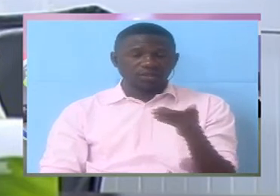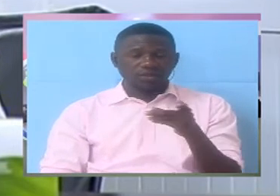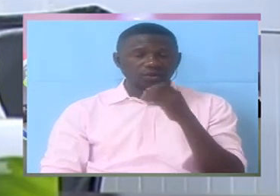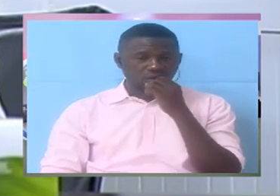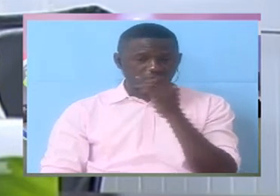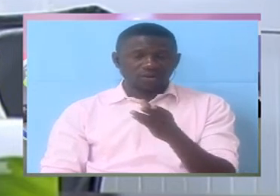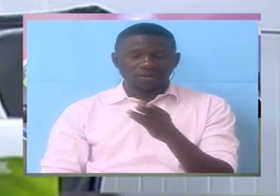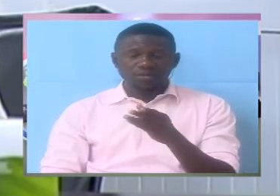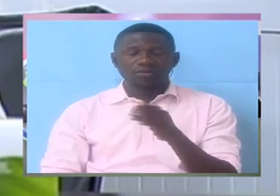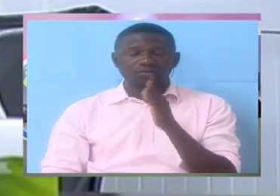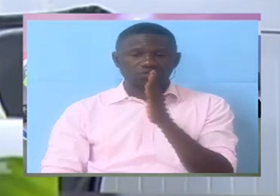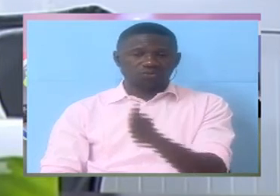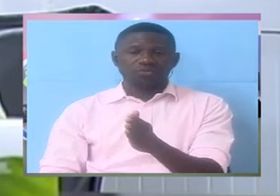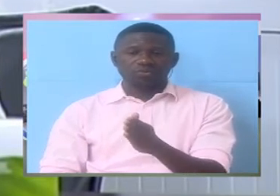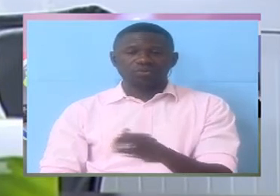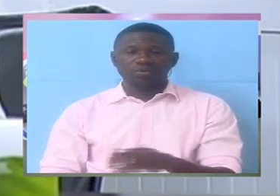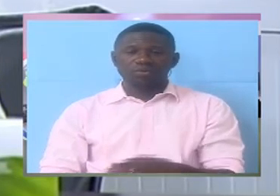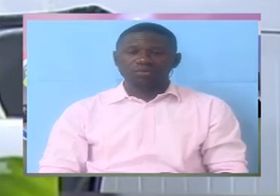truth. Which is?